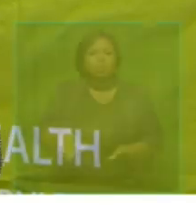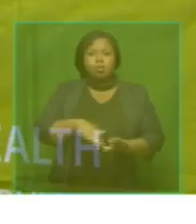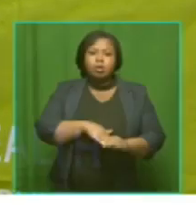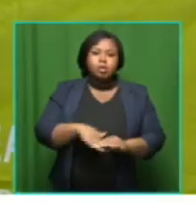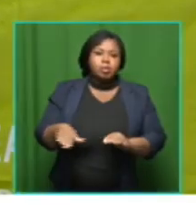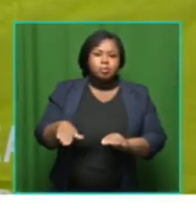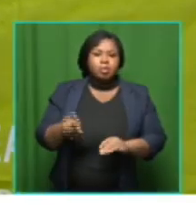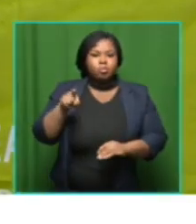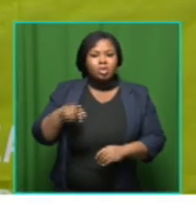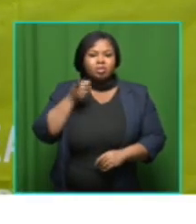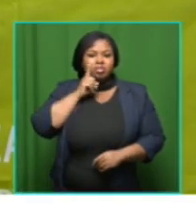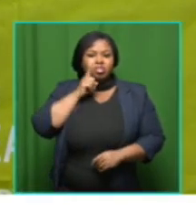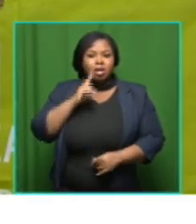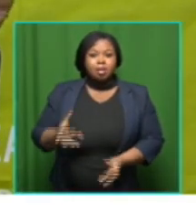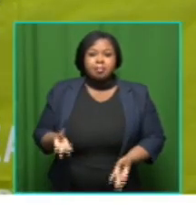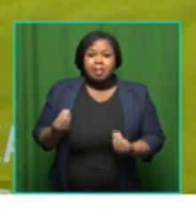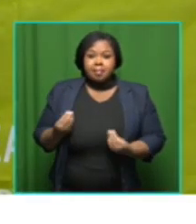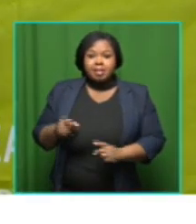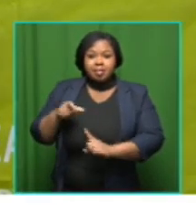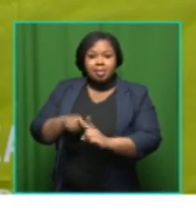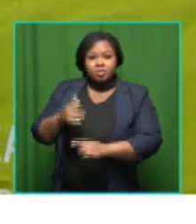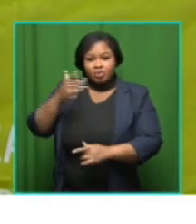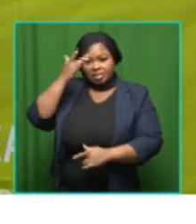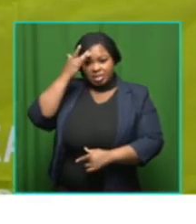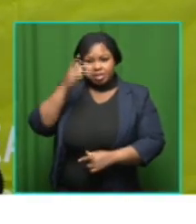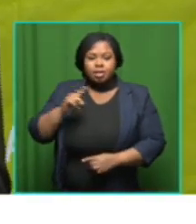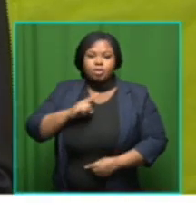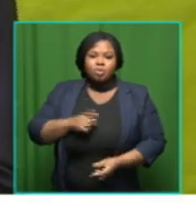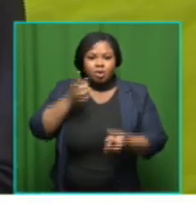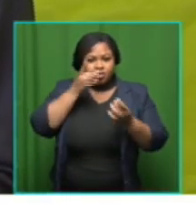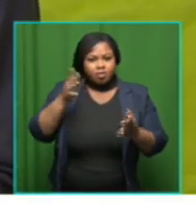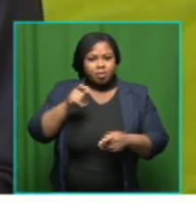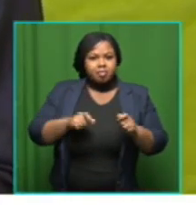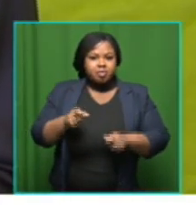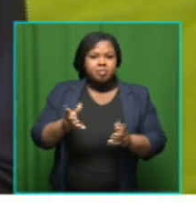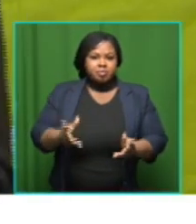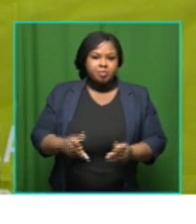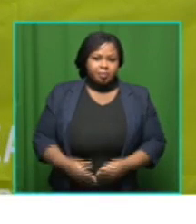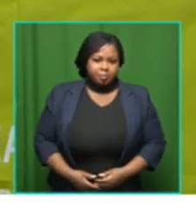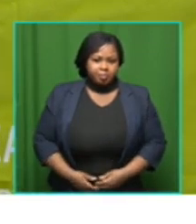for and find the patient. That's the message of these vans going out.